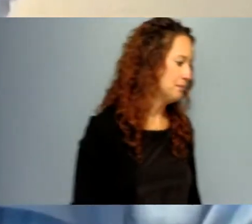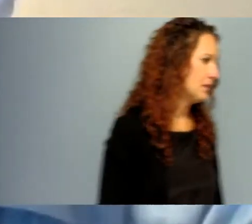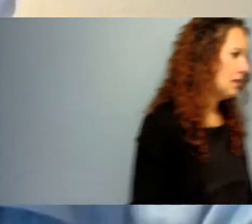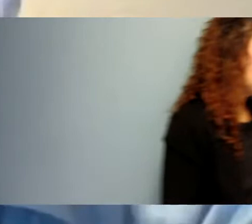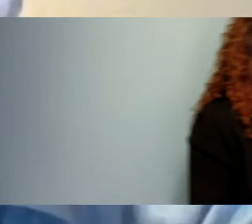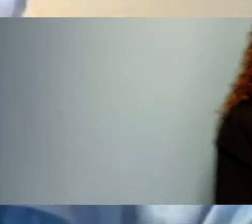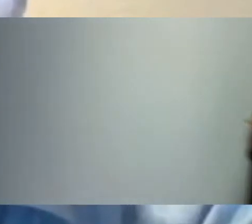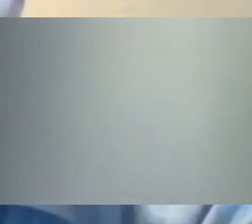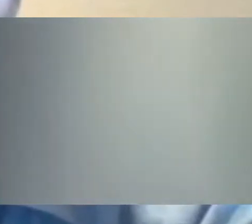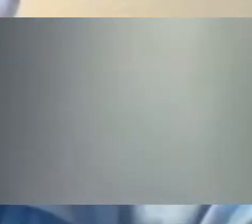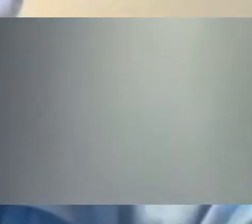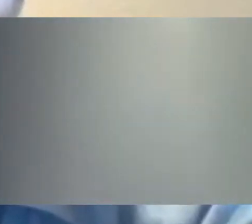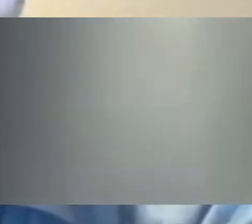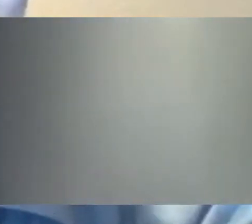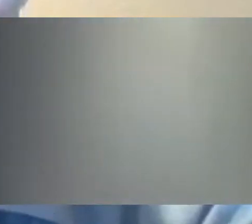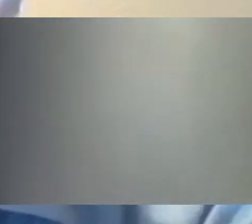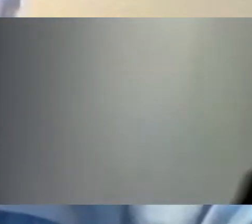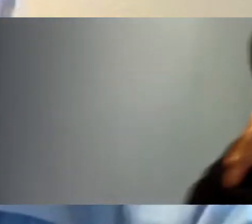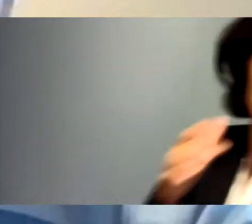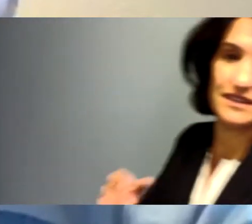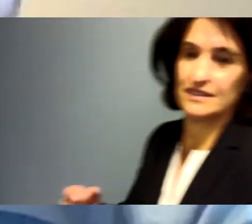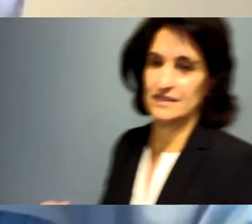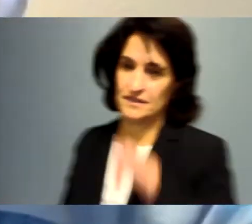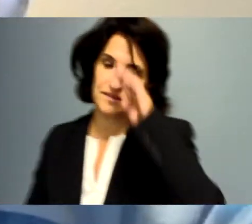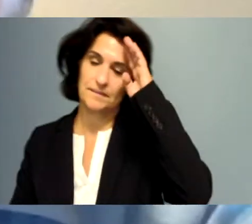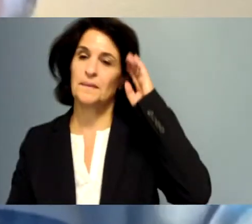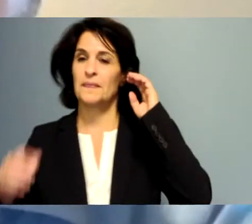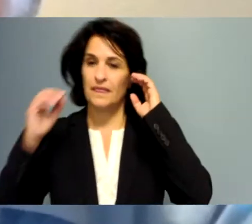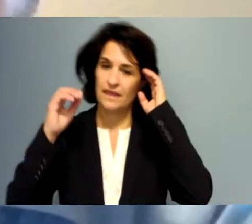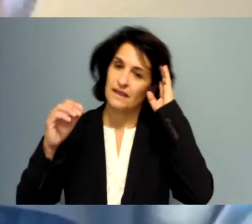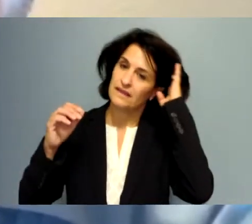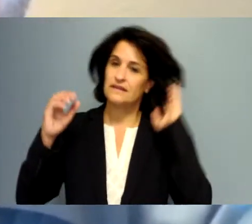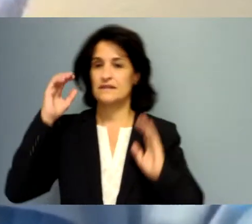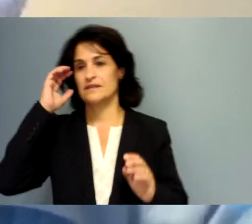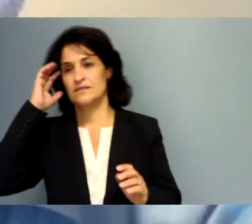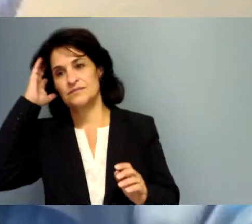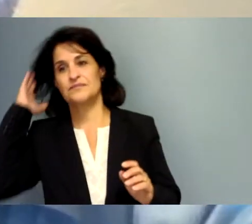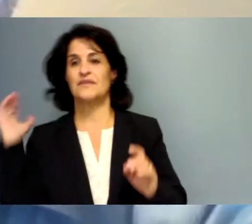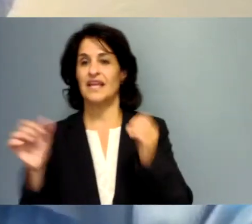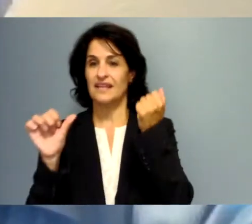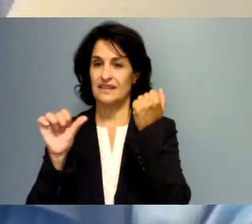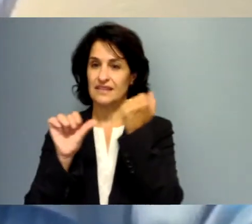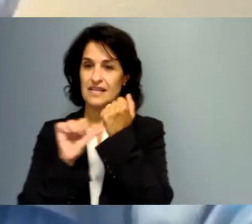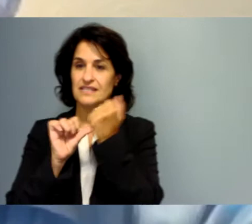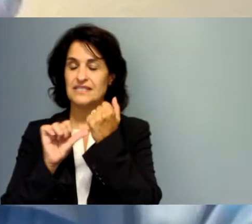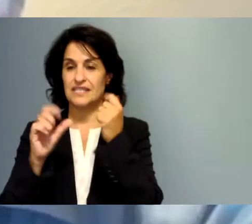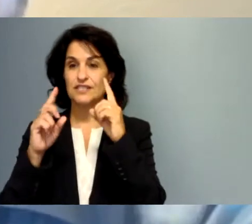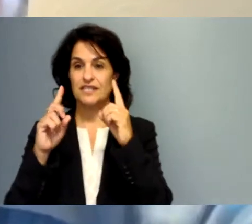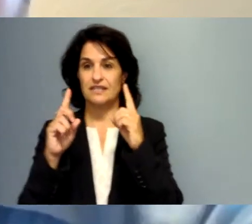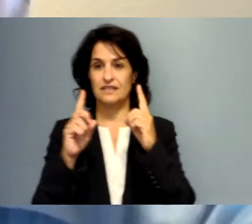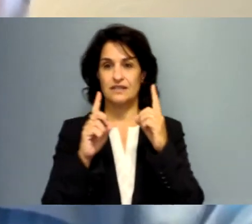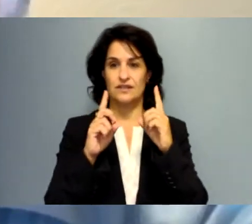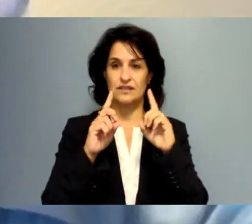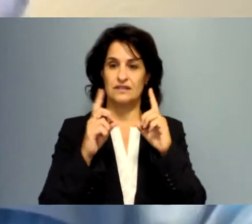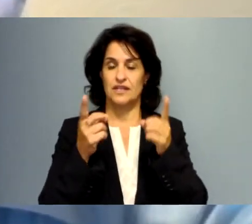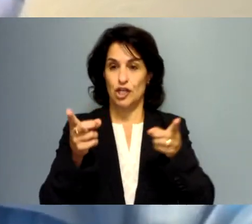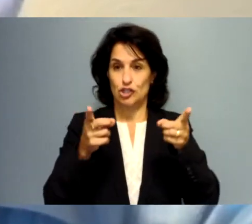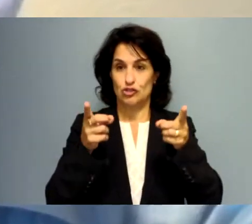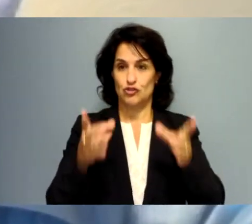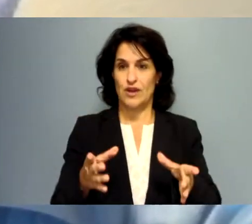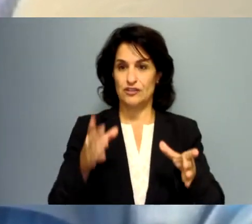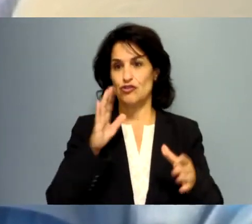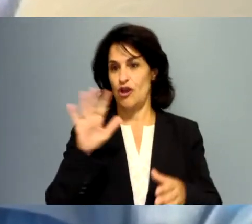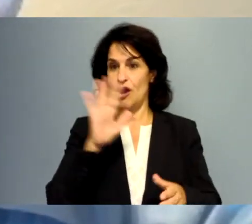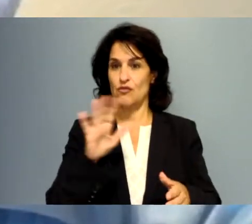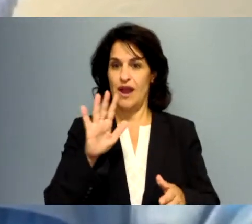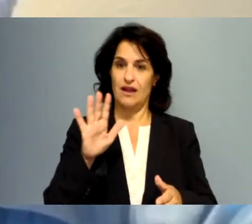The assistant director handles staffing the polls. We have 304 precincts. About roughly 1,800 poll workers that